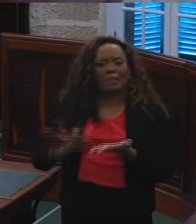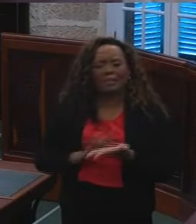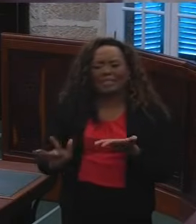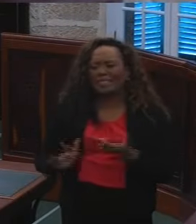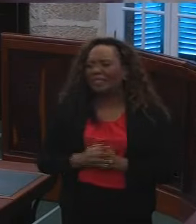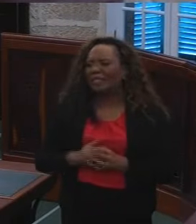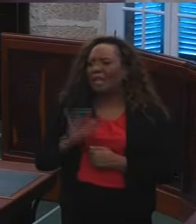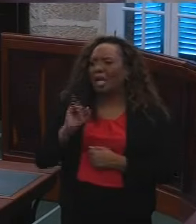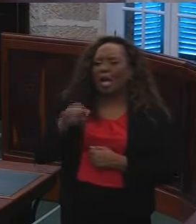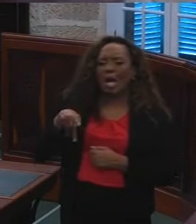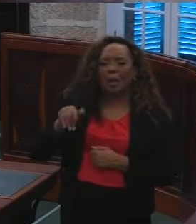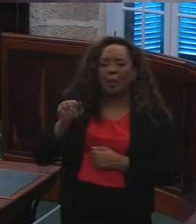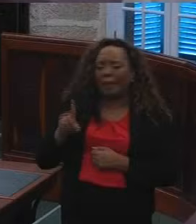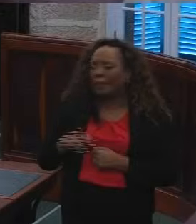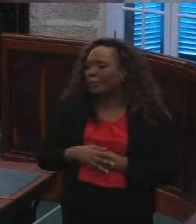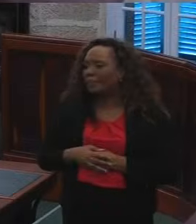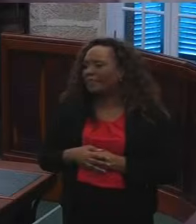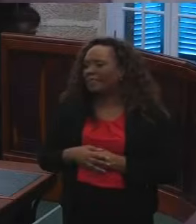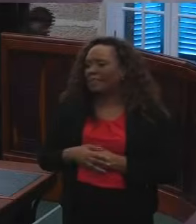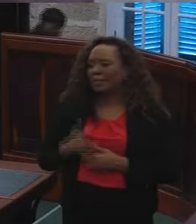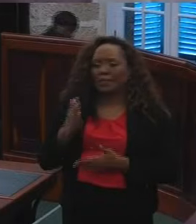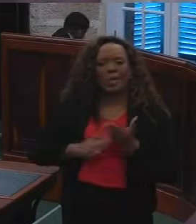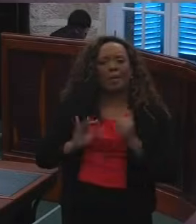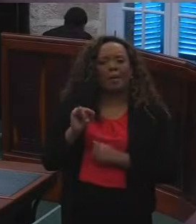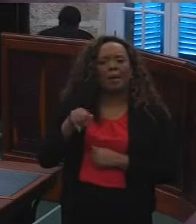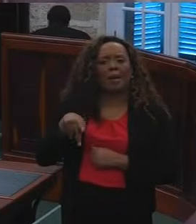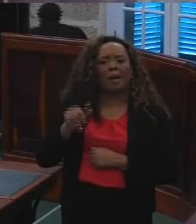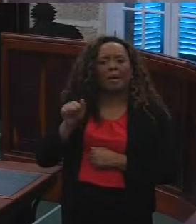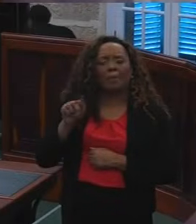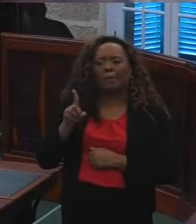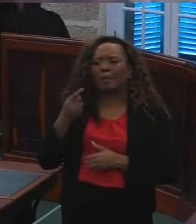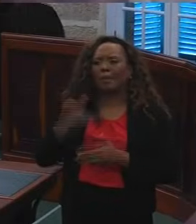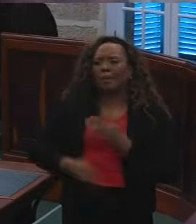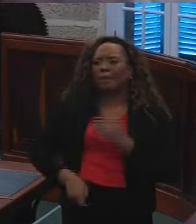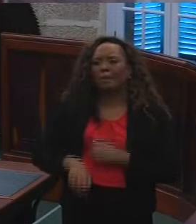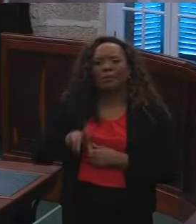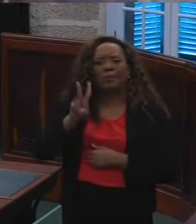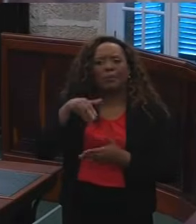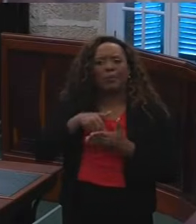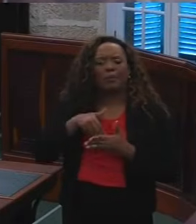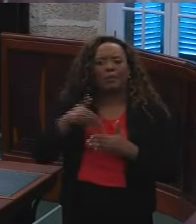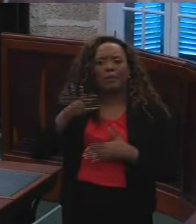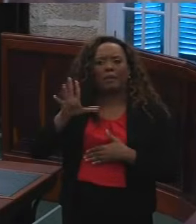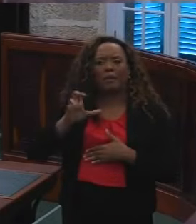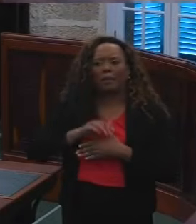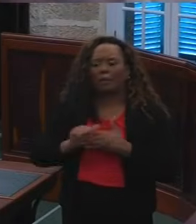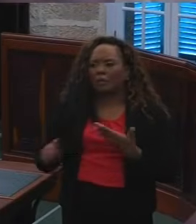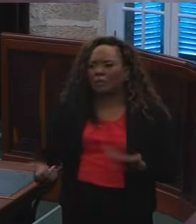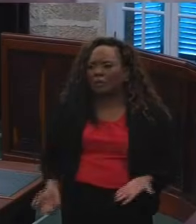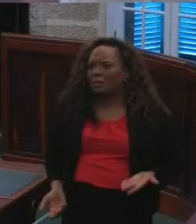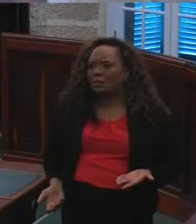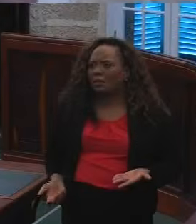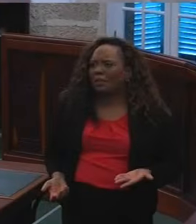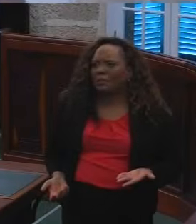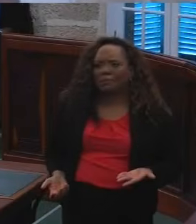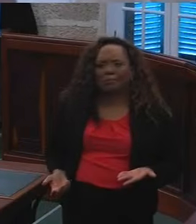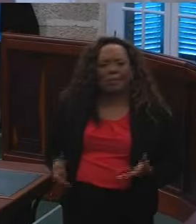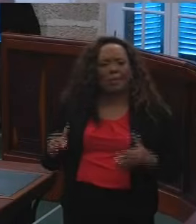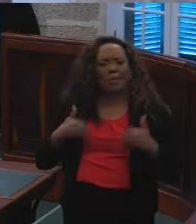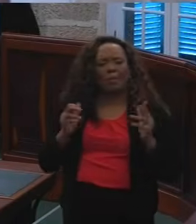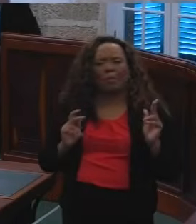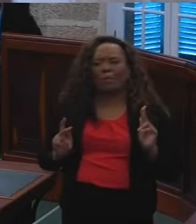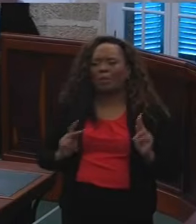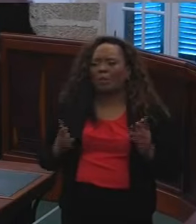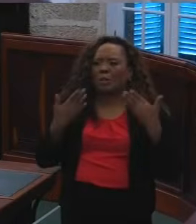that costs $2,500 and going to school. You cannot have that lived experience on